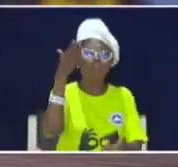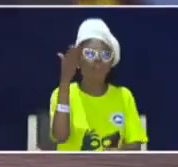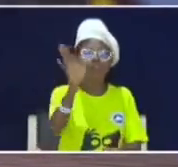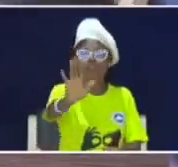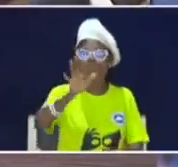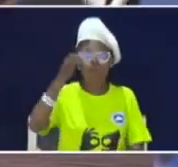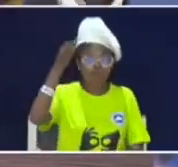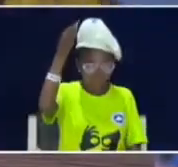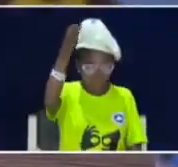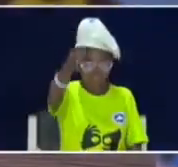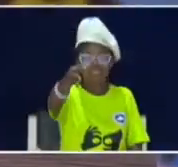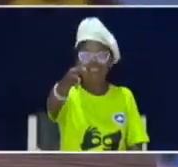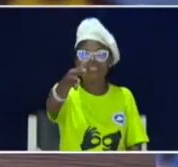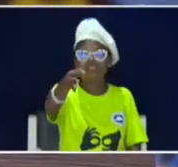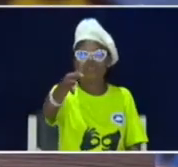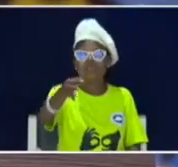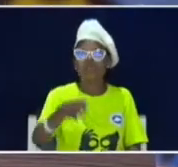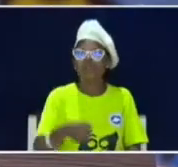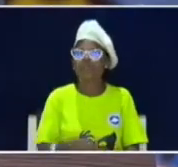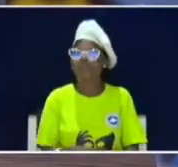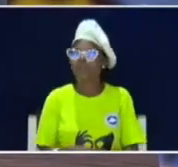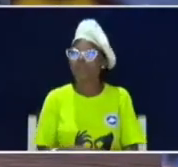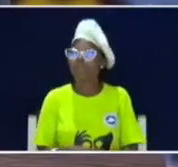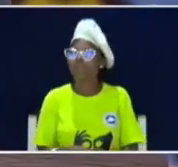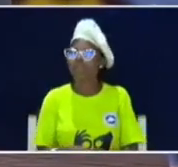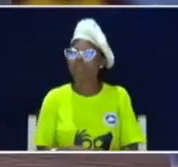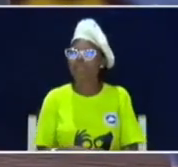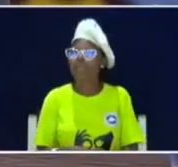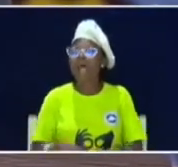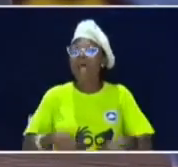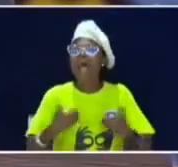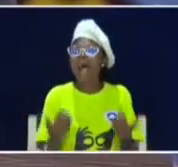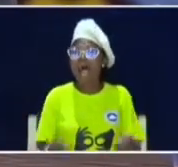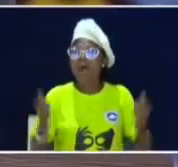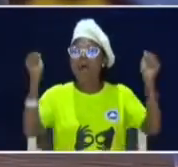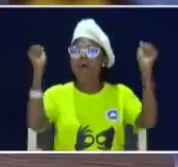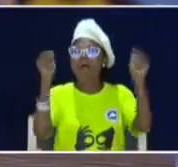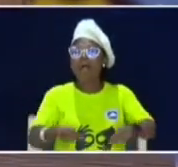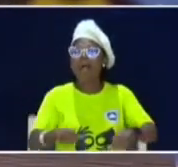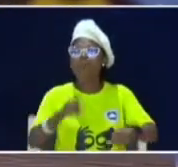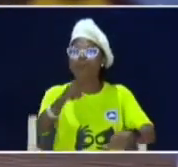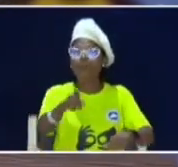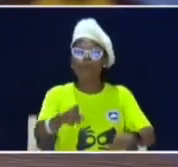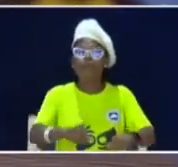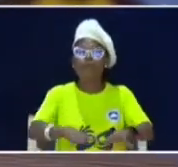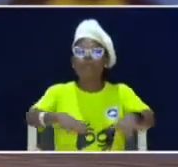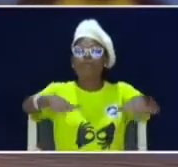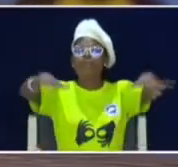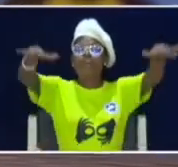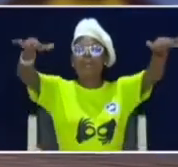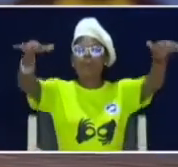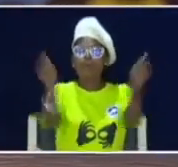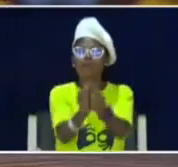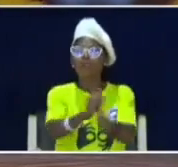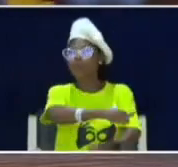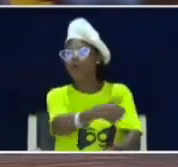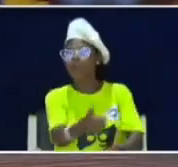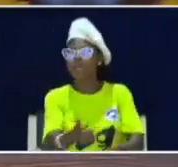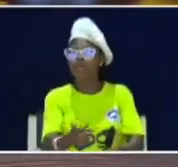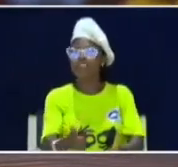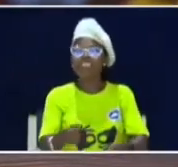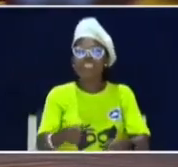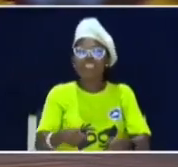The fulfillment of your destiny is personal. How can you fly with others? No, chicken and birds cannot fly